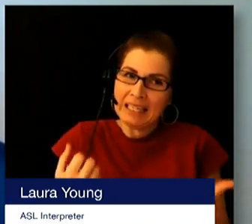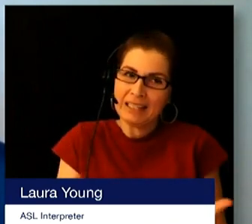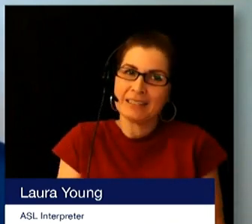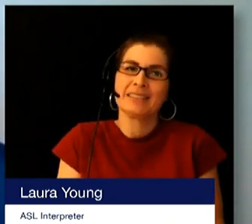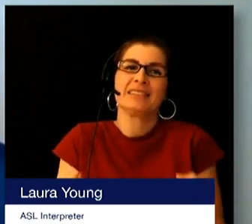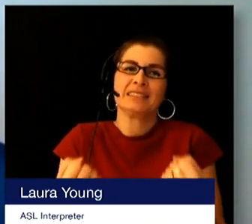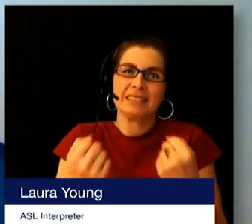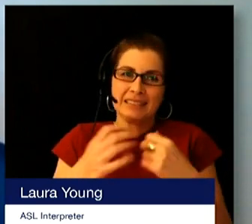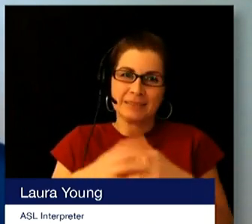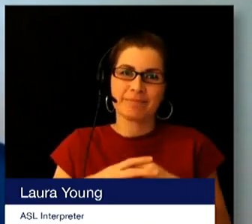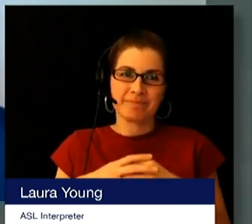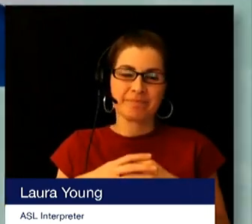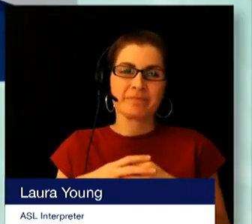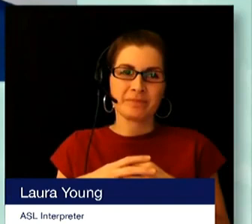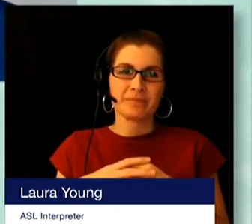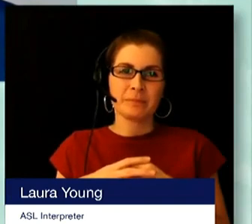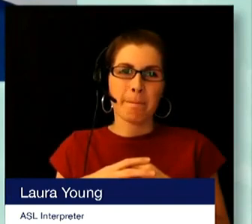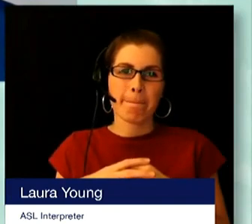well.